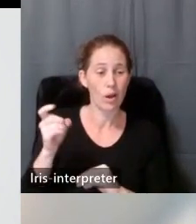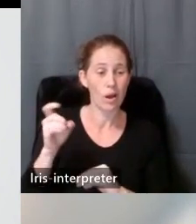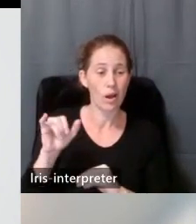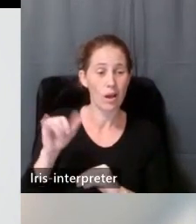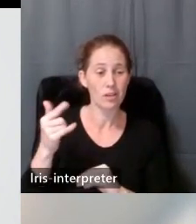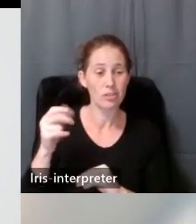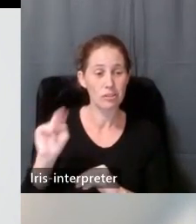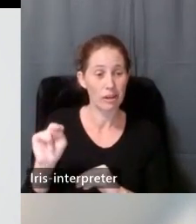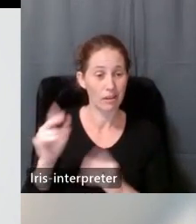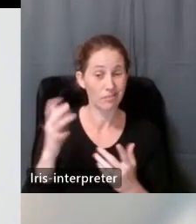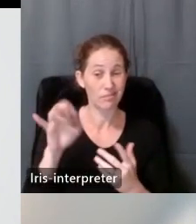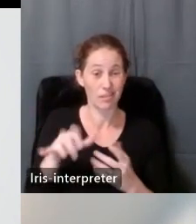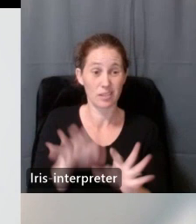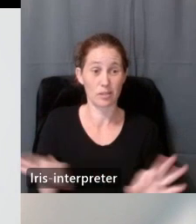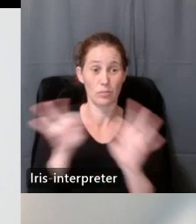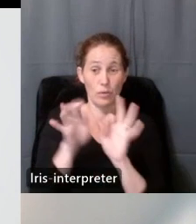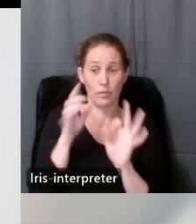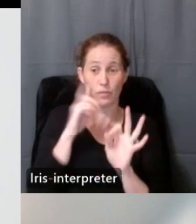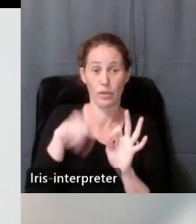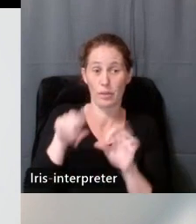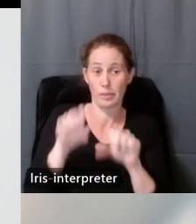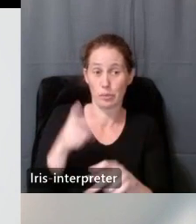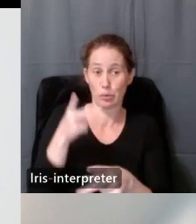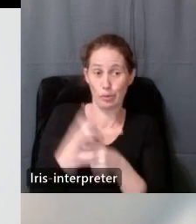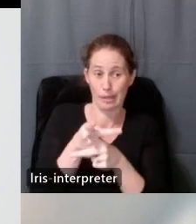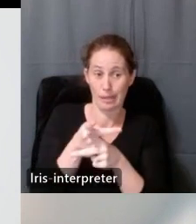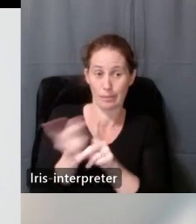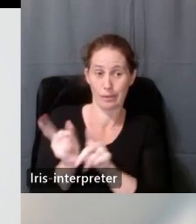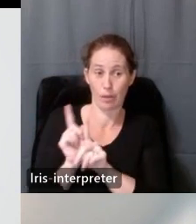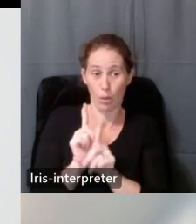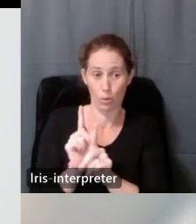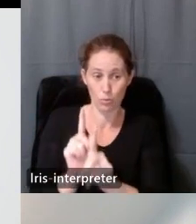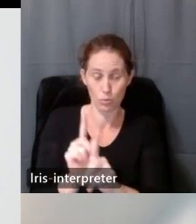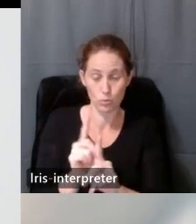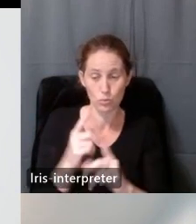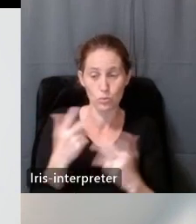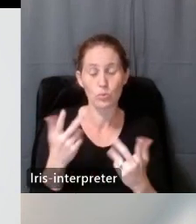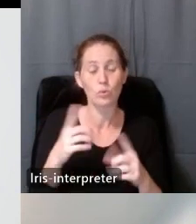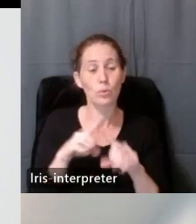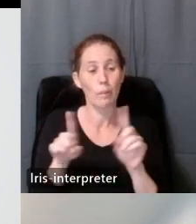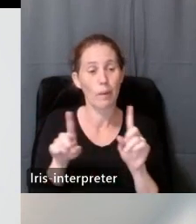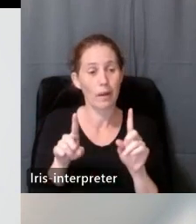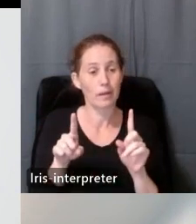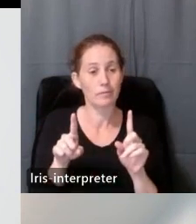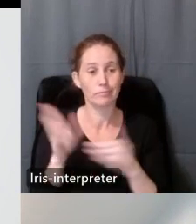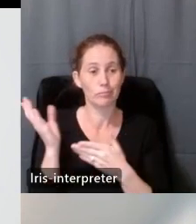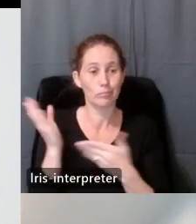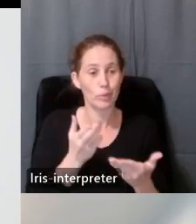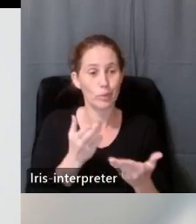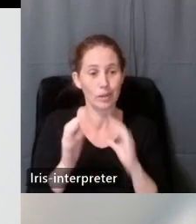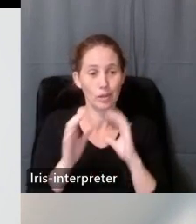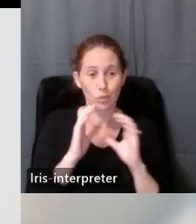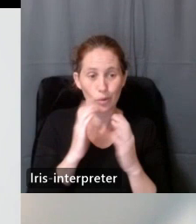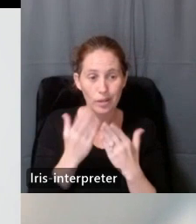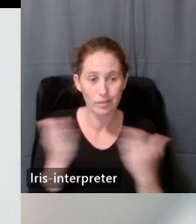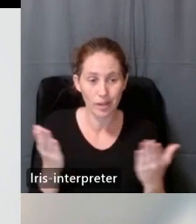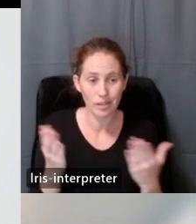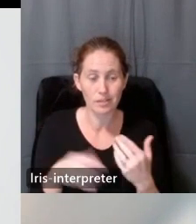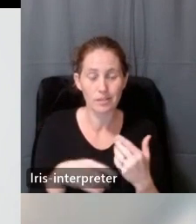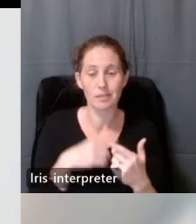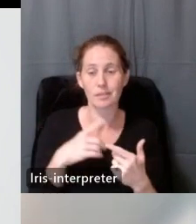to be able to keep that with them. But even bringing communication